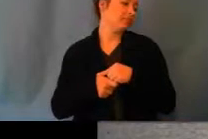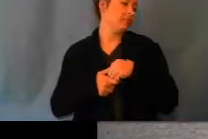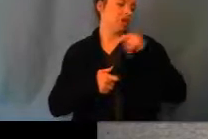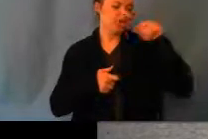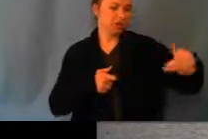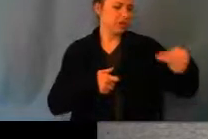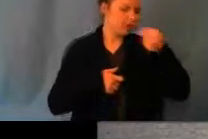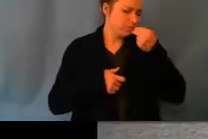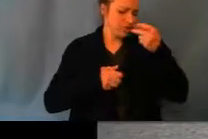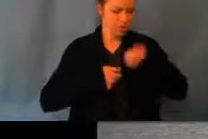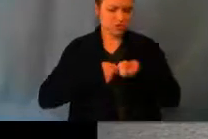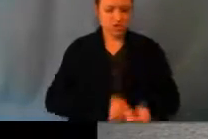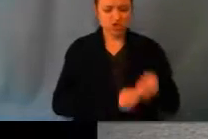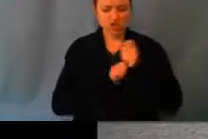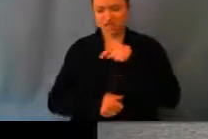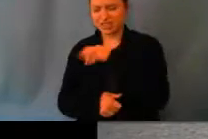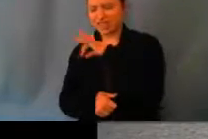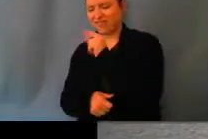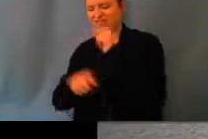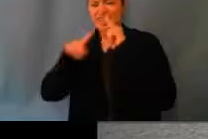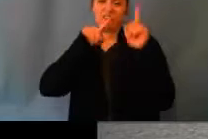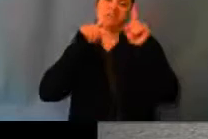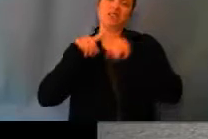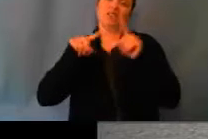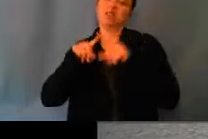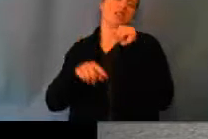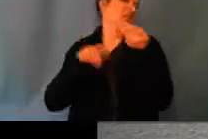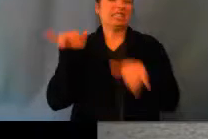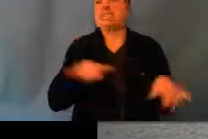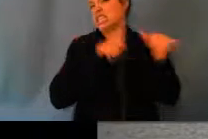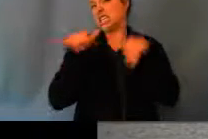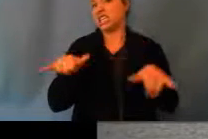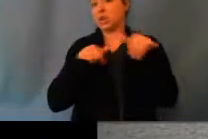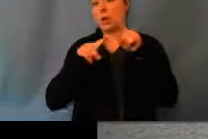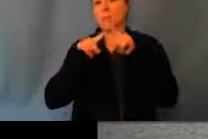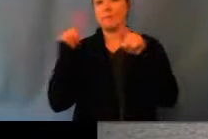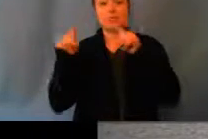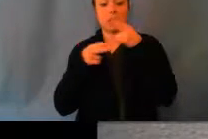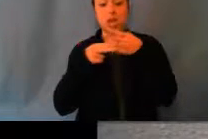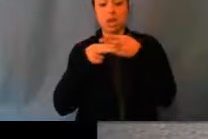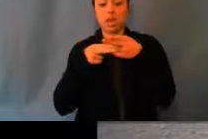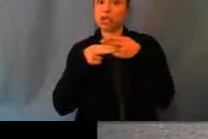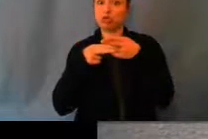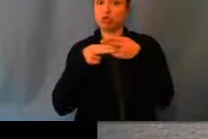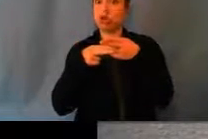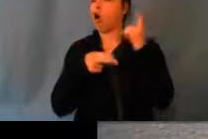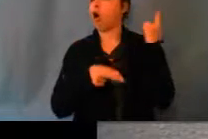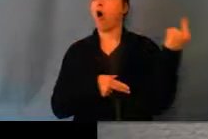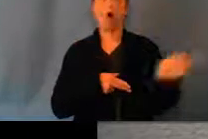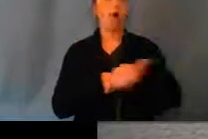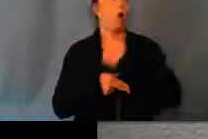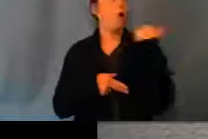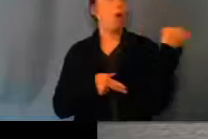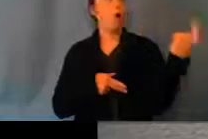Spoons and shovels and people's feet can all be different sizes, said Larry, but an inch is always an